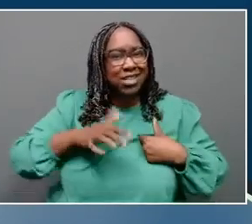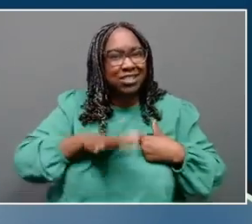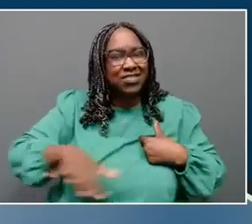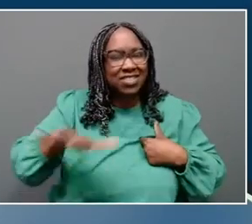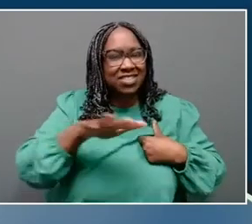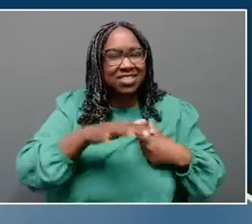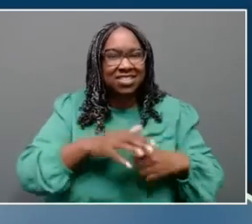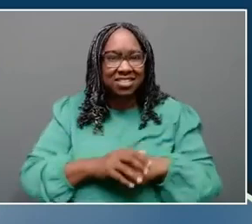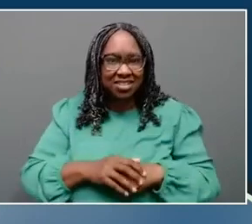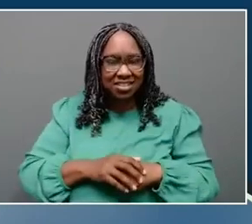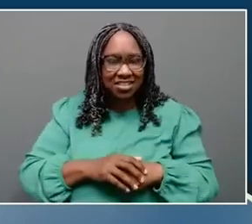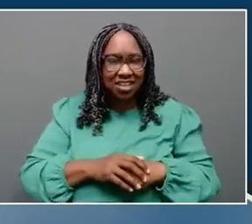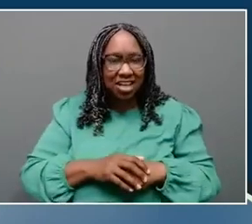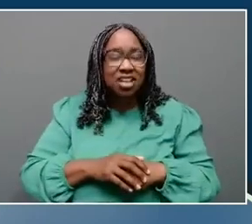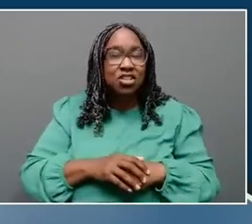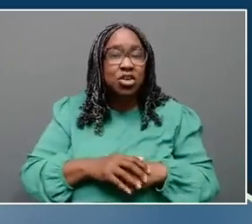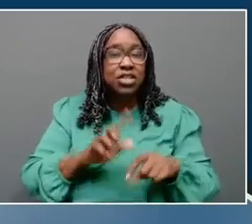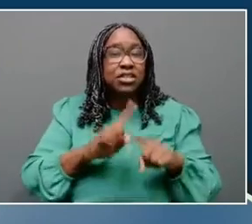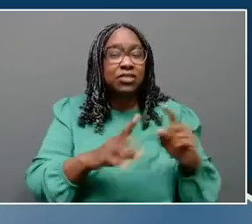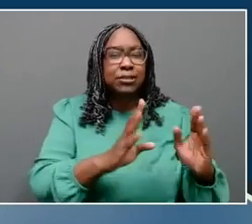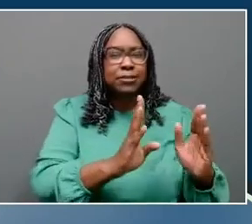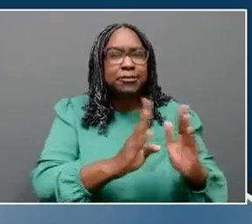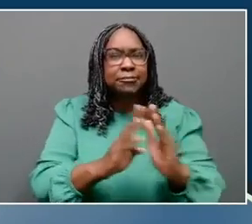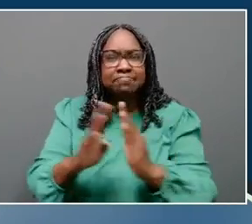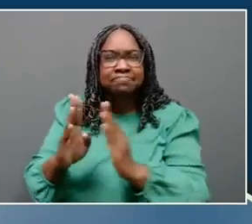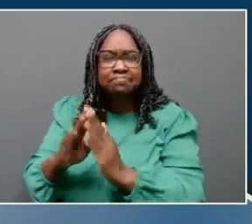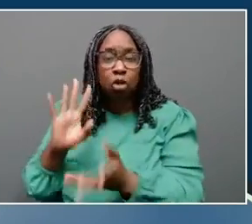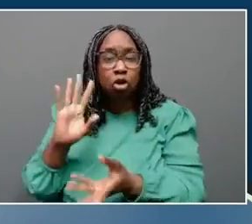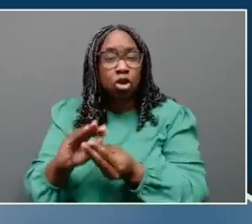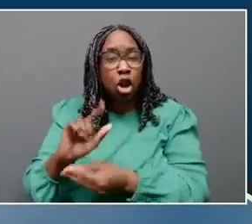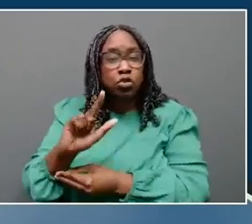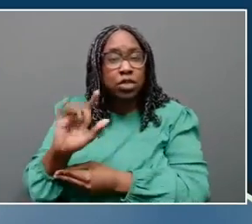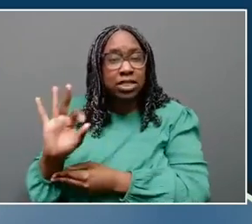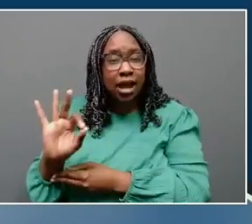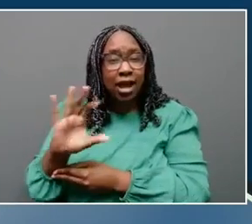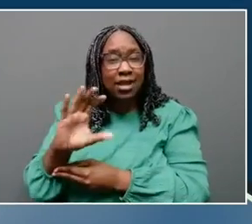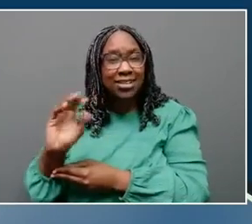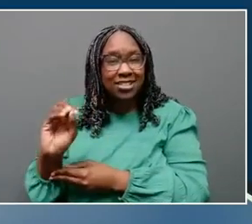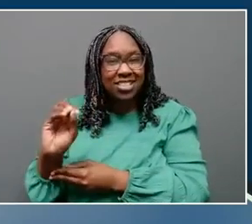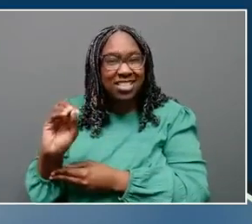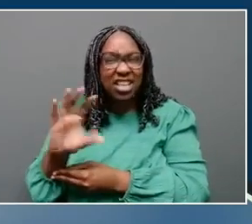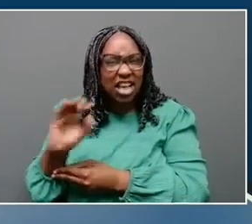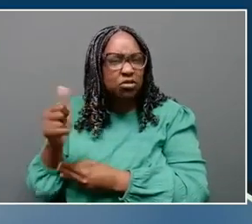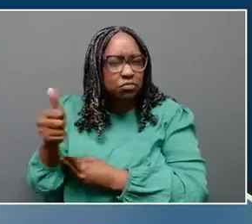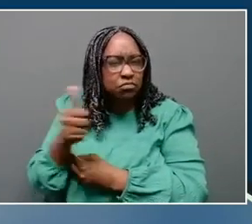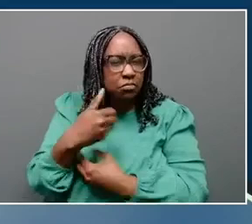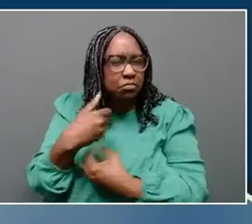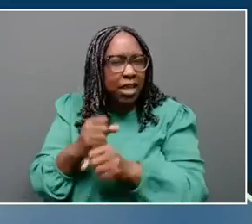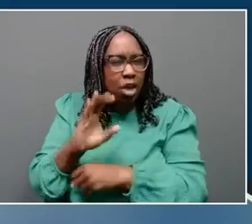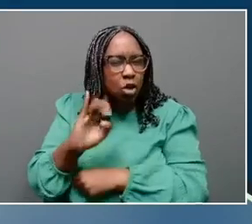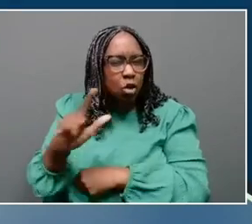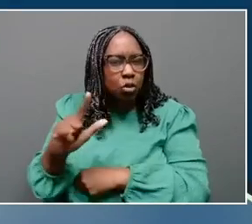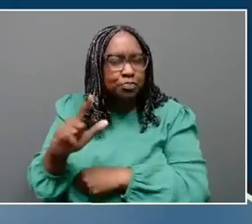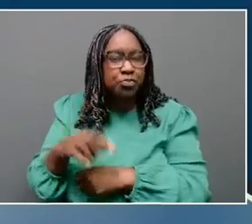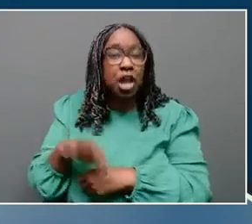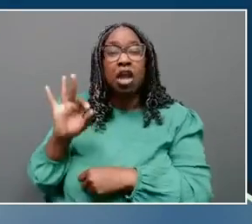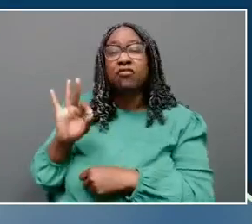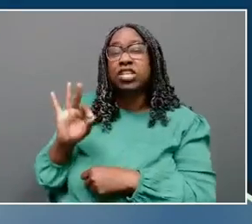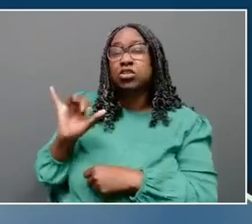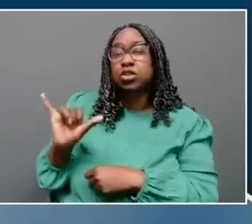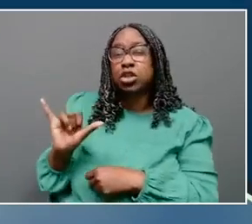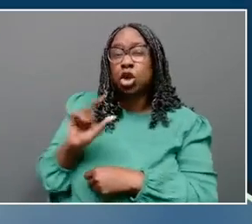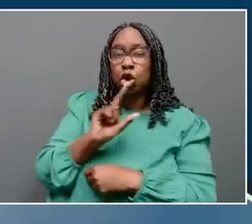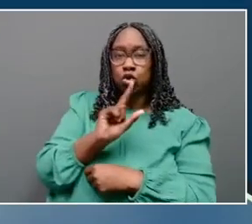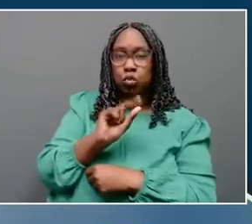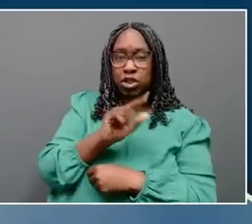across 29 coal-producing counties. Here's an example. From fiscal year 2022 to